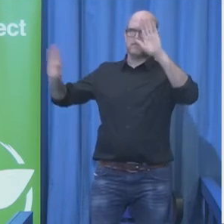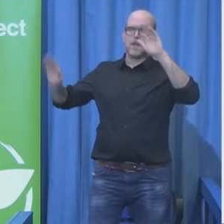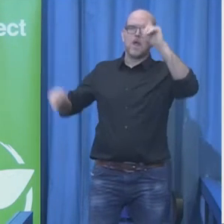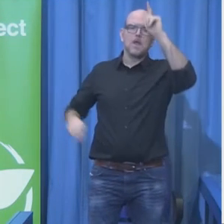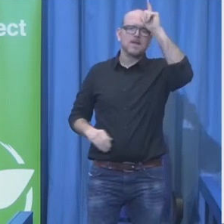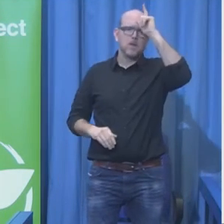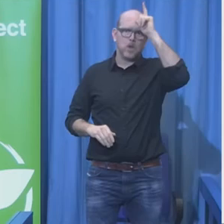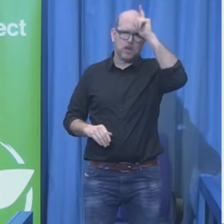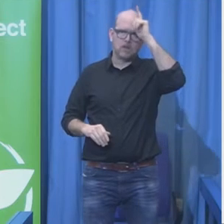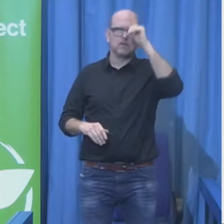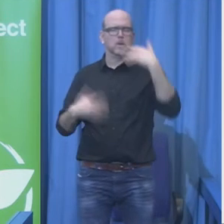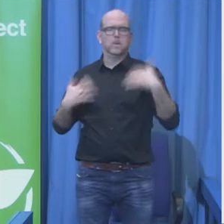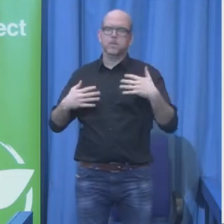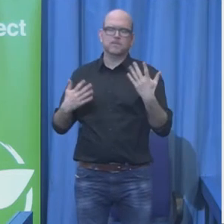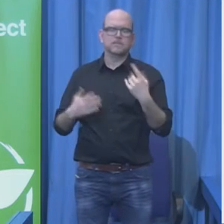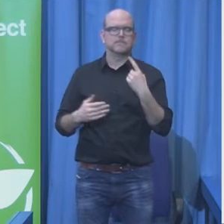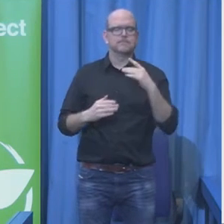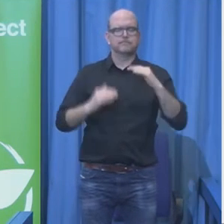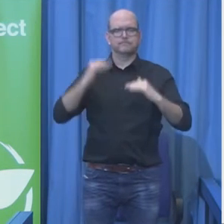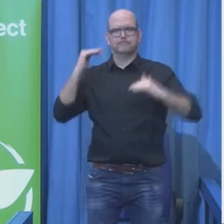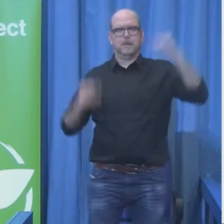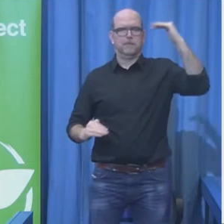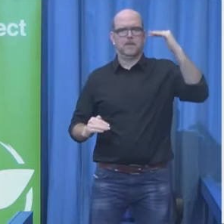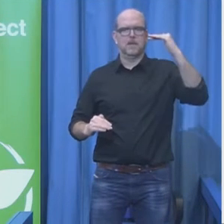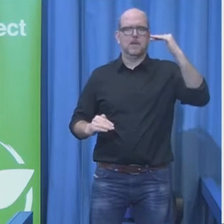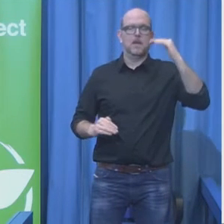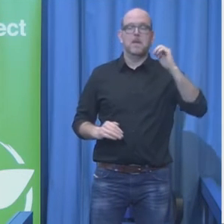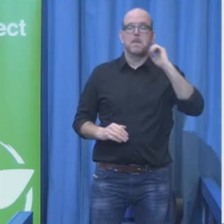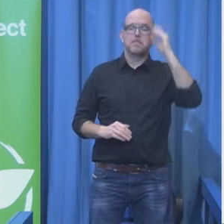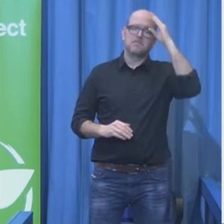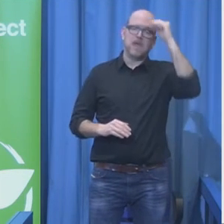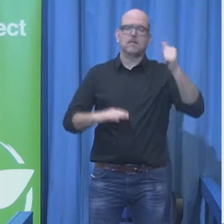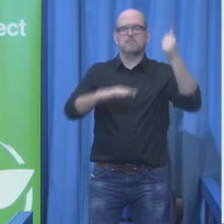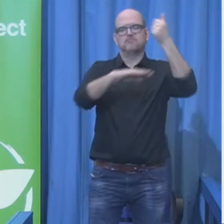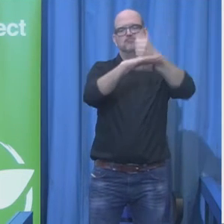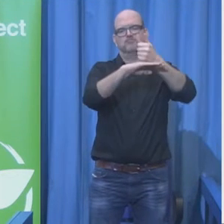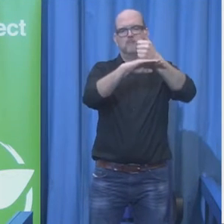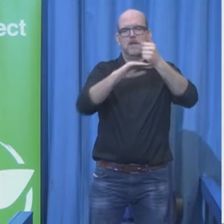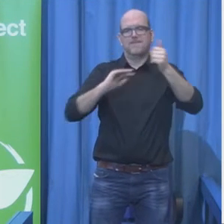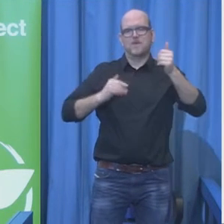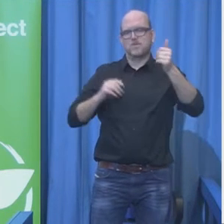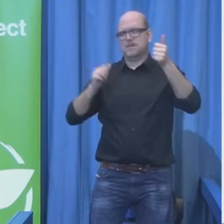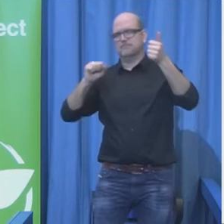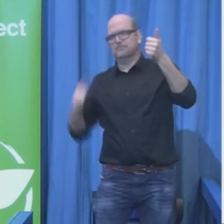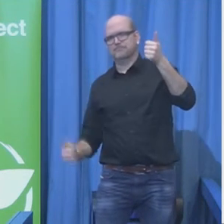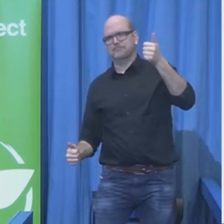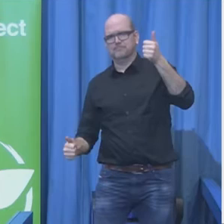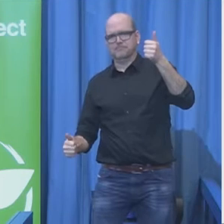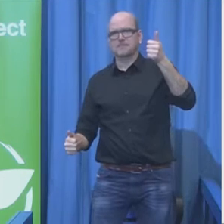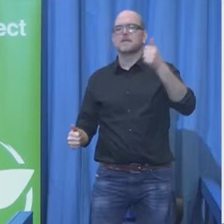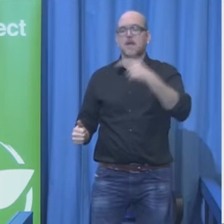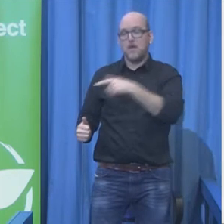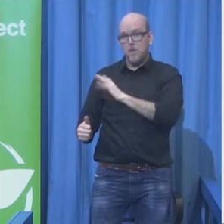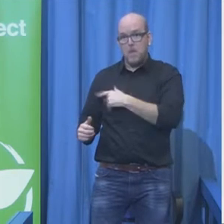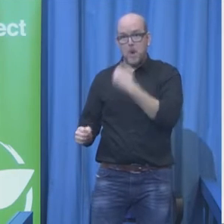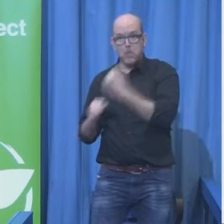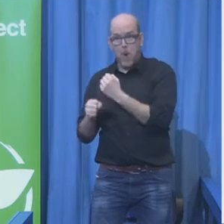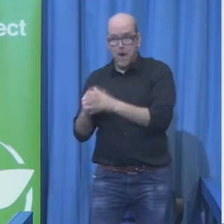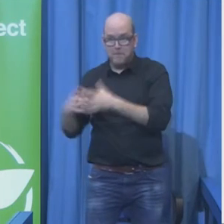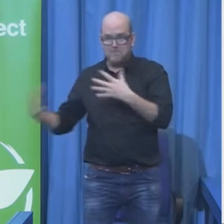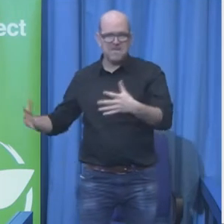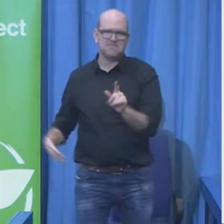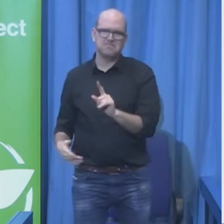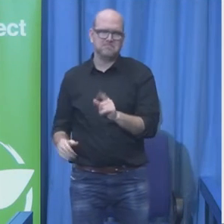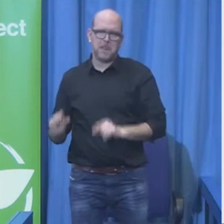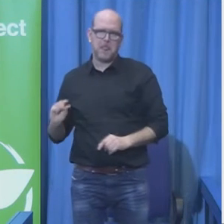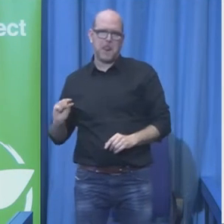hope or that all is lost. On the contrary, I think with our new law, which is a very anti-discriminatory